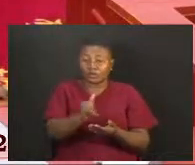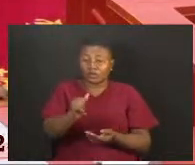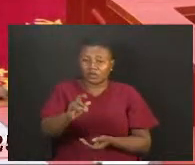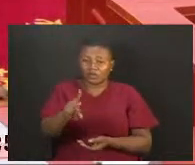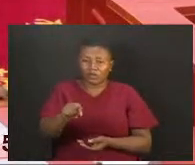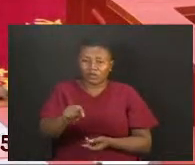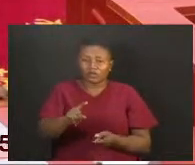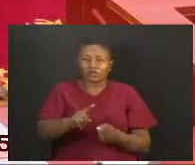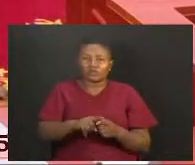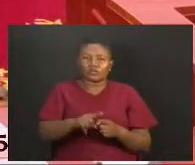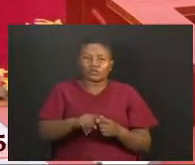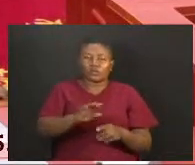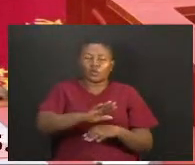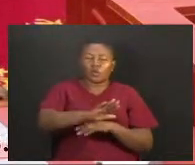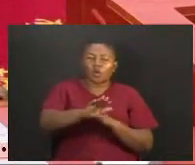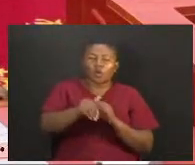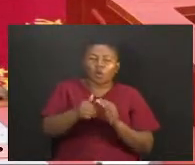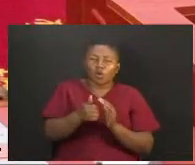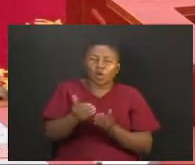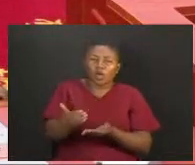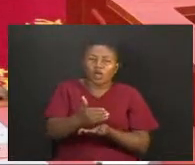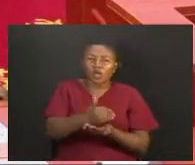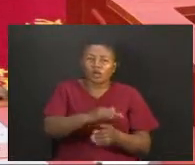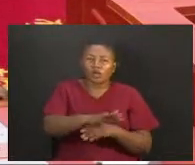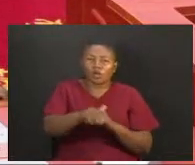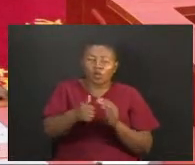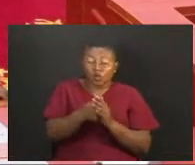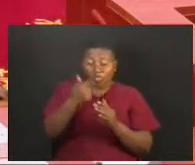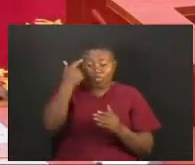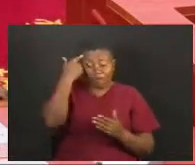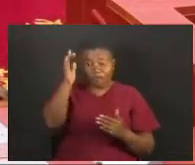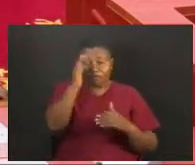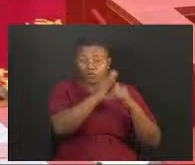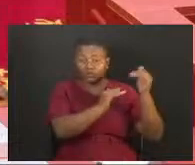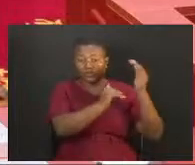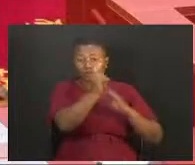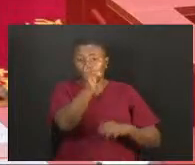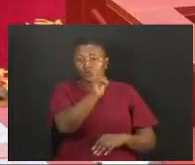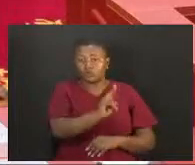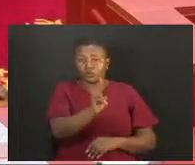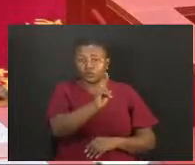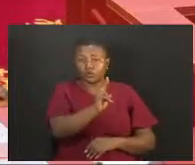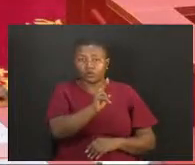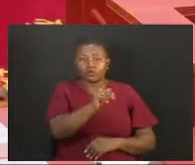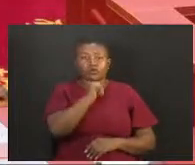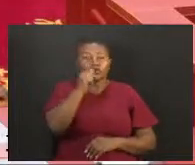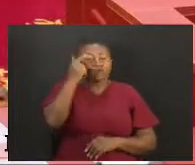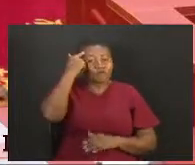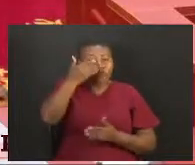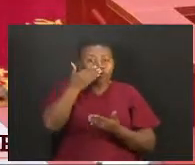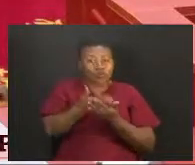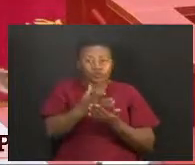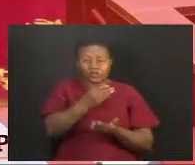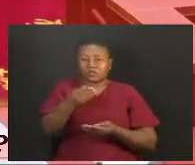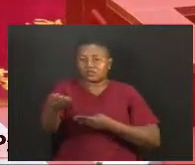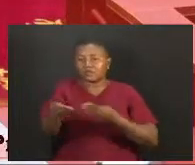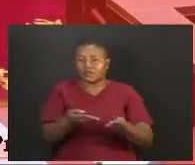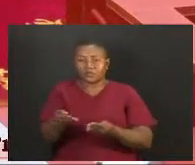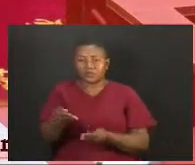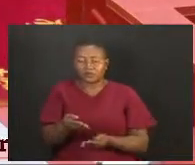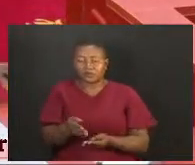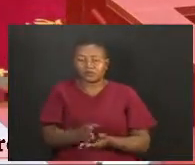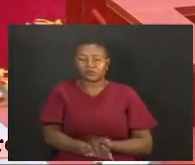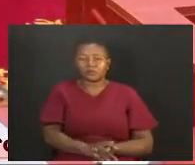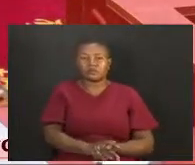all ABFA resources for infrastructure use, not for goods and services, but for infrastructure use. So,